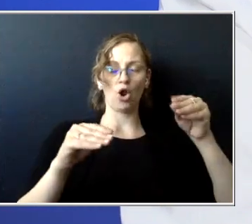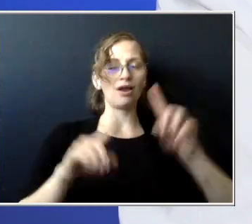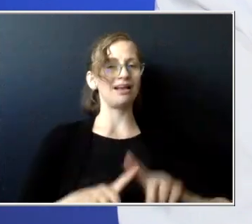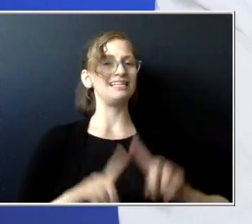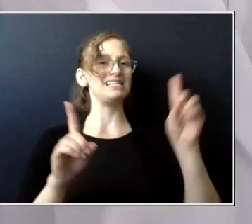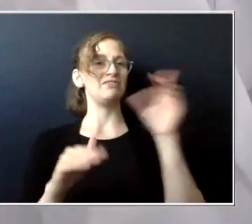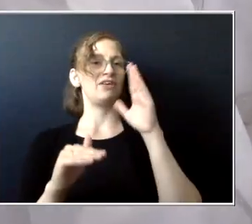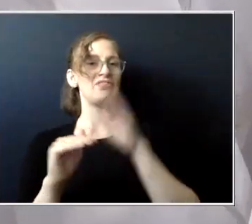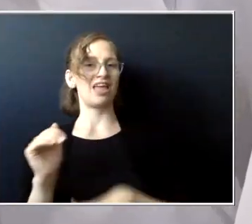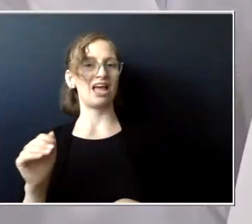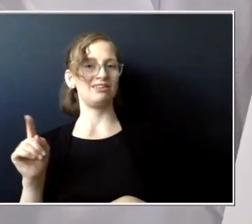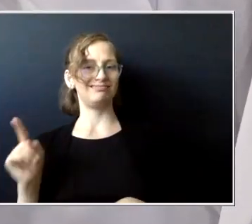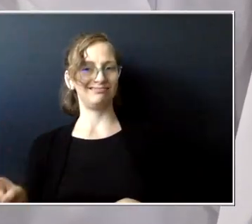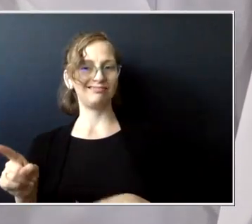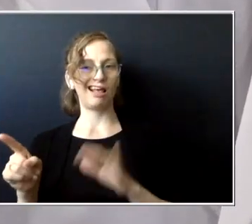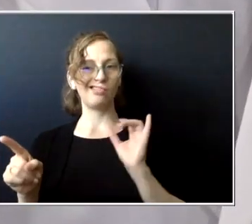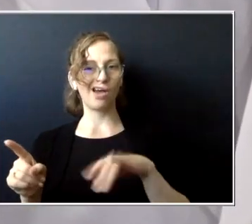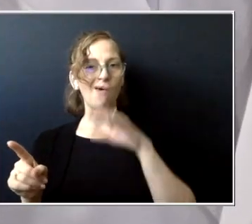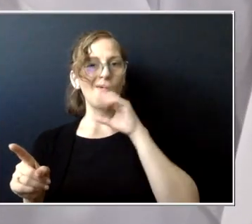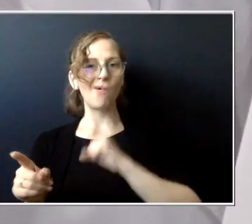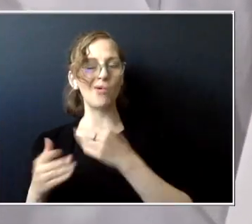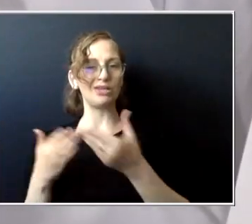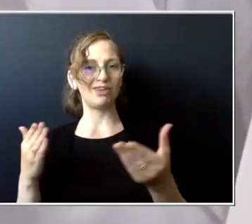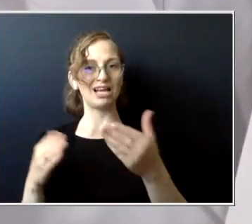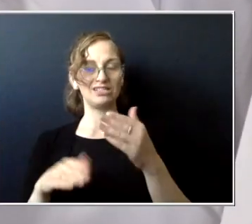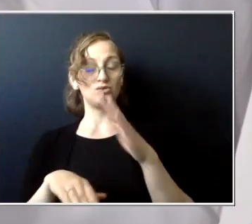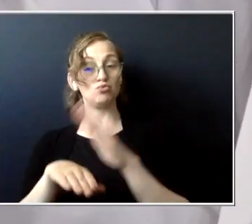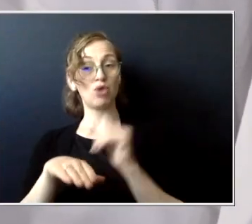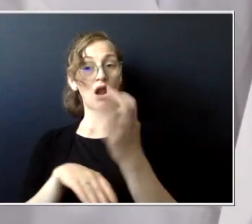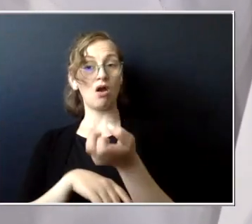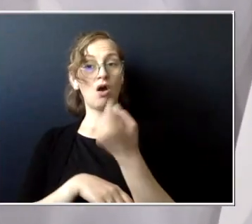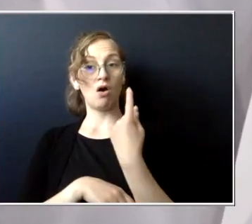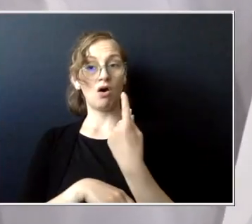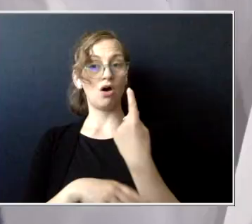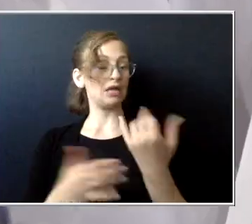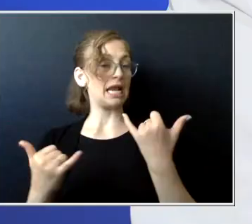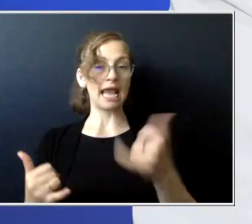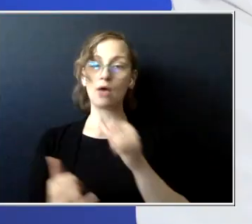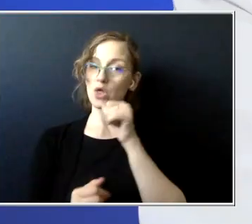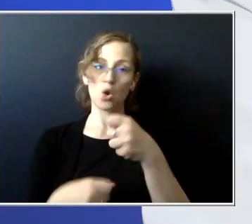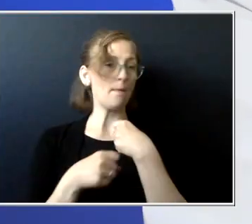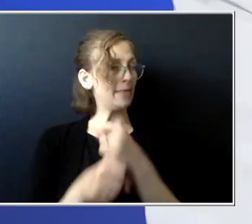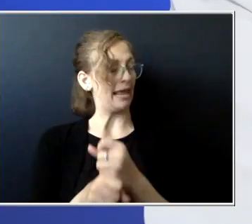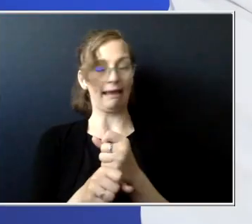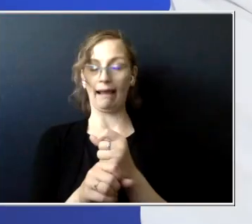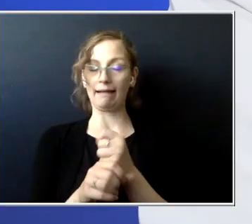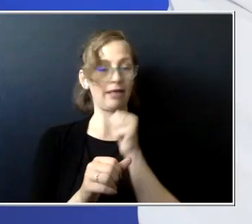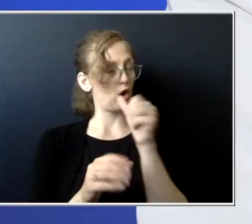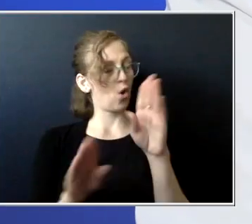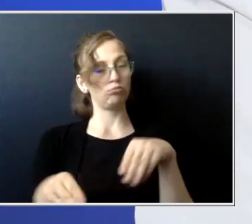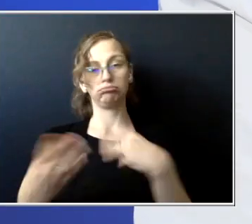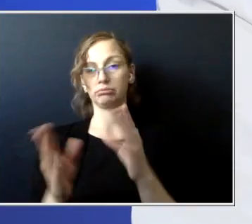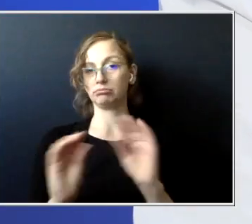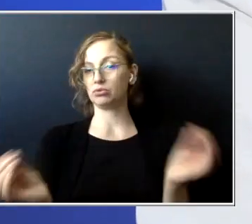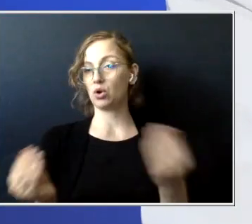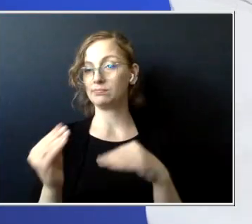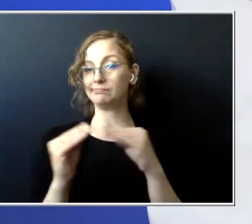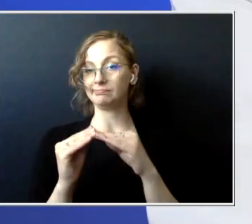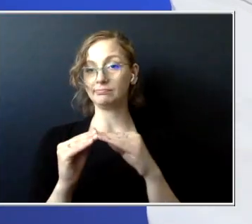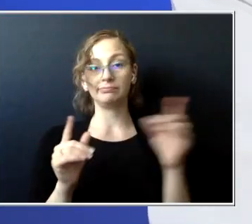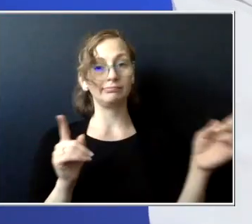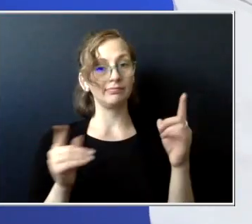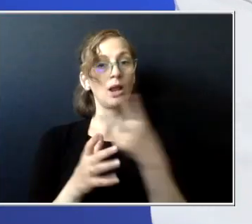longer manufactured and no longer offered to people. So although they're both Class 1